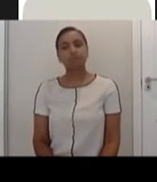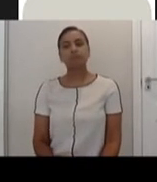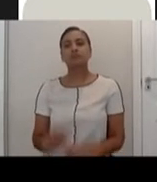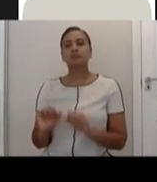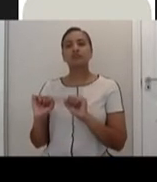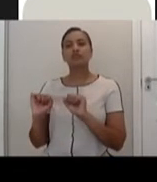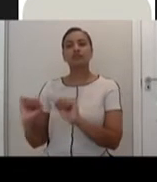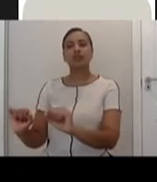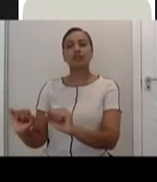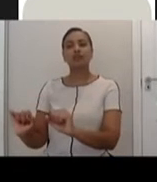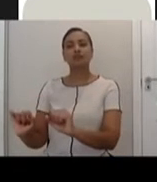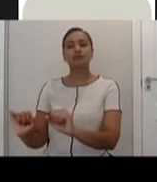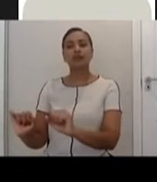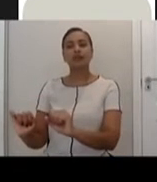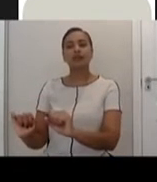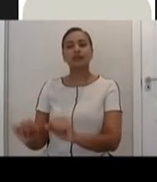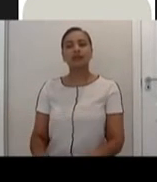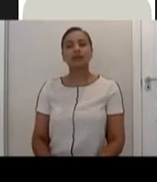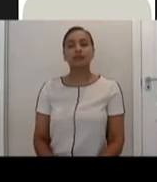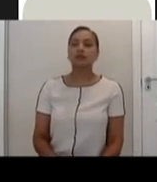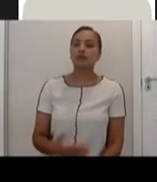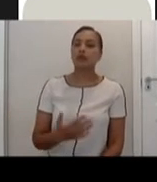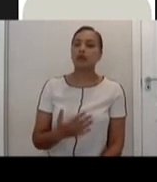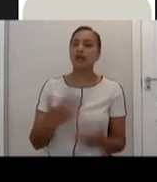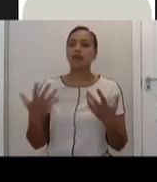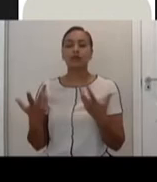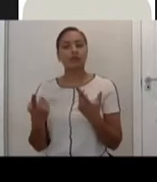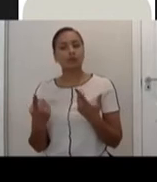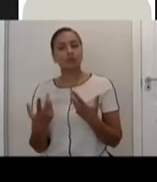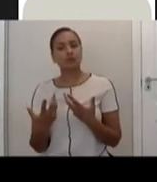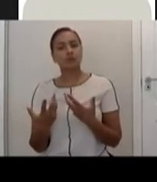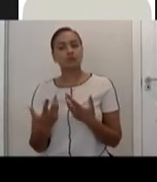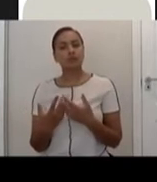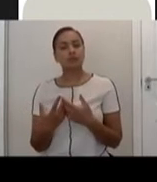shielders, who's contacting this group of people and how are they going to refer?